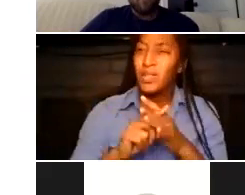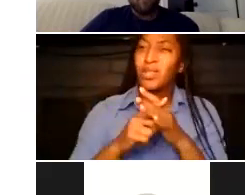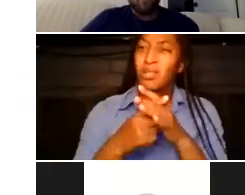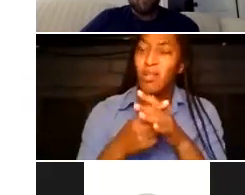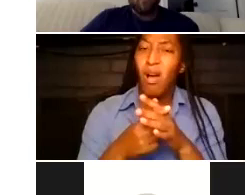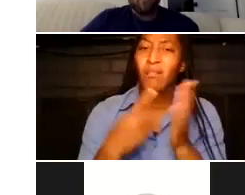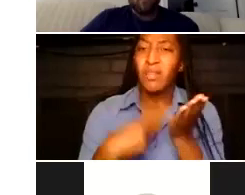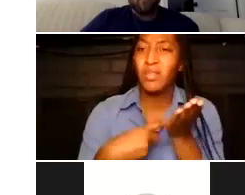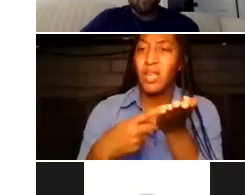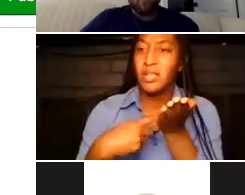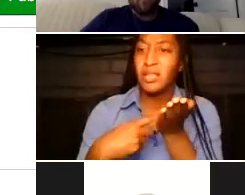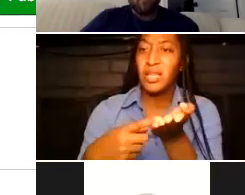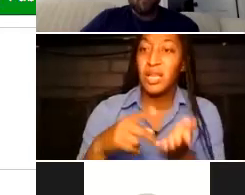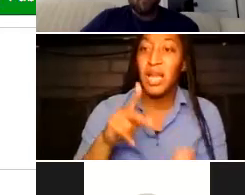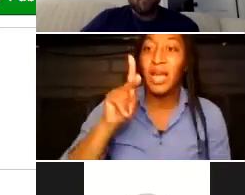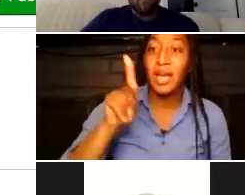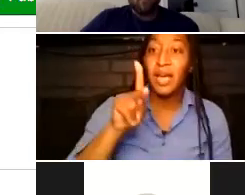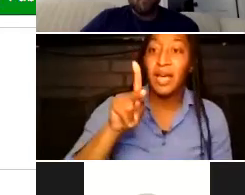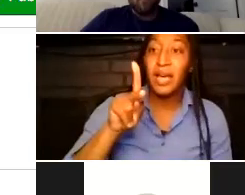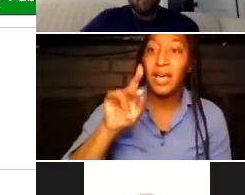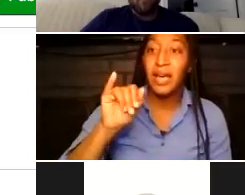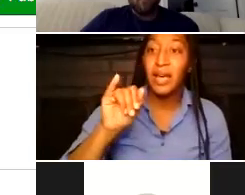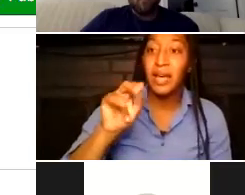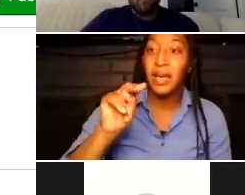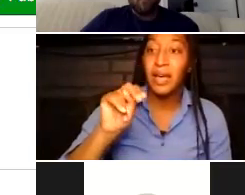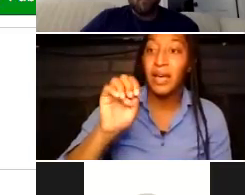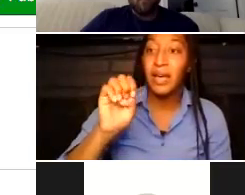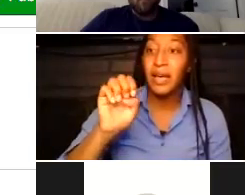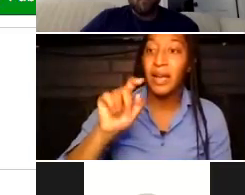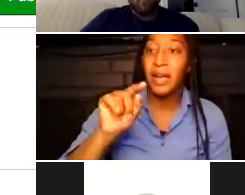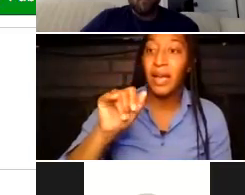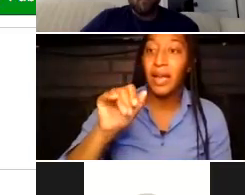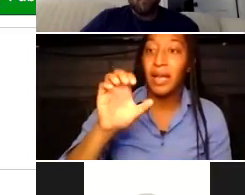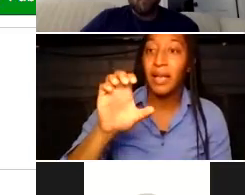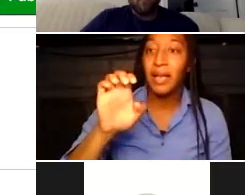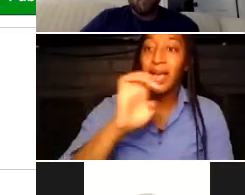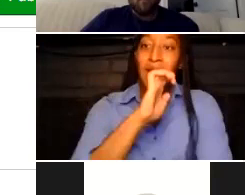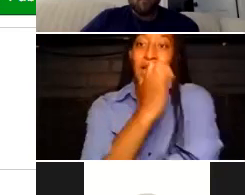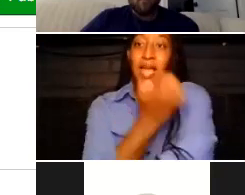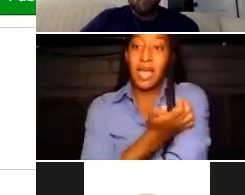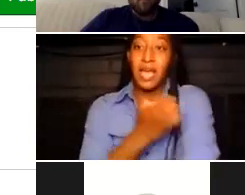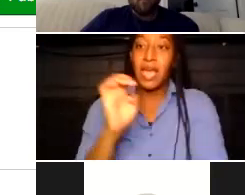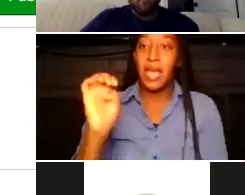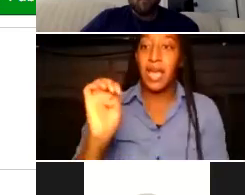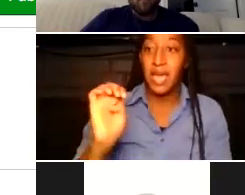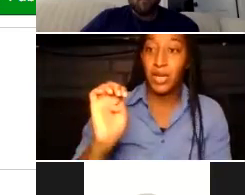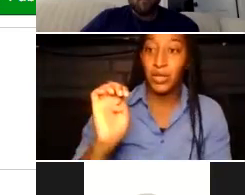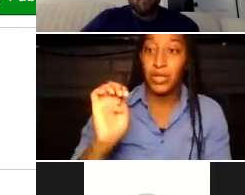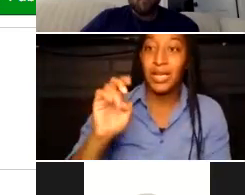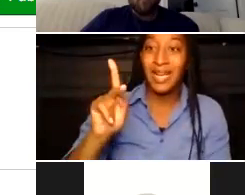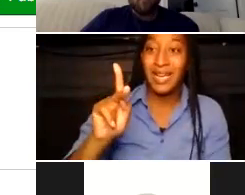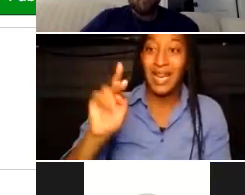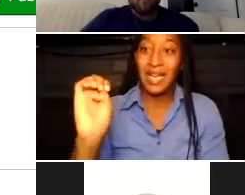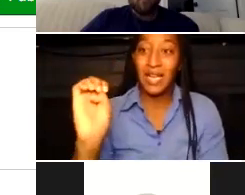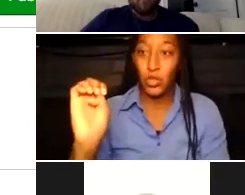so that, at least have a chance to put some material on the table for you. And so, we're going